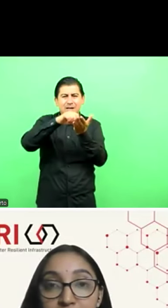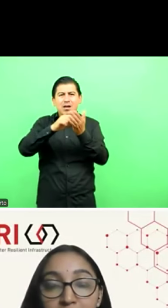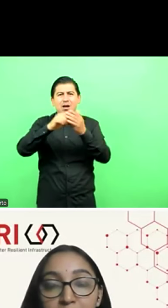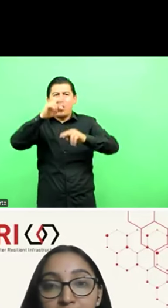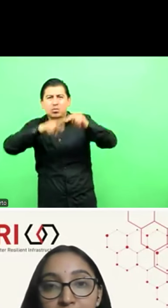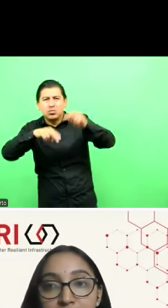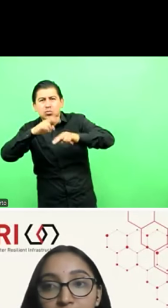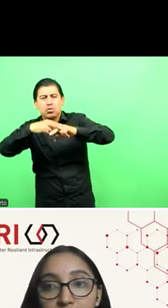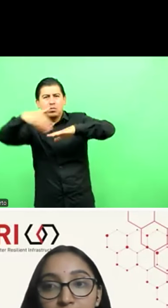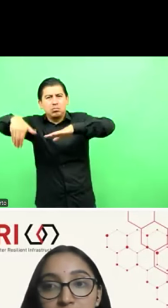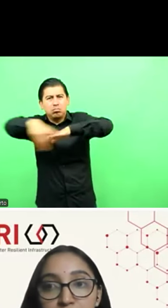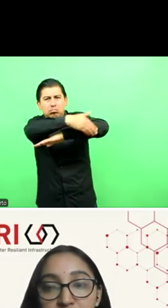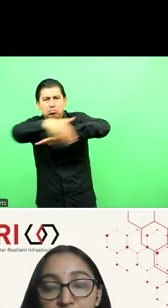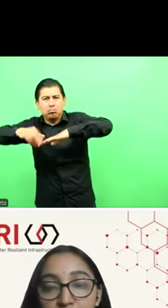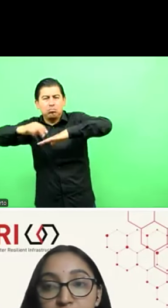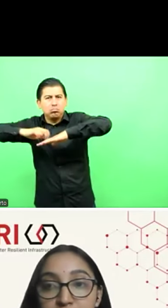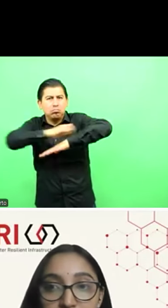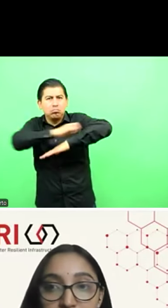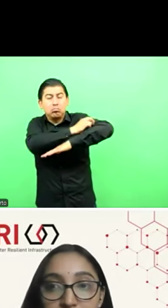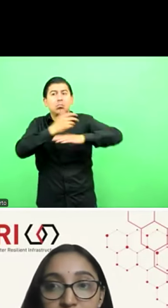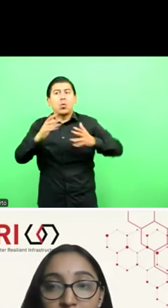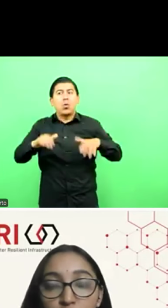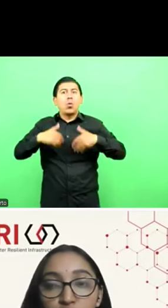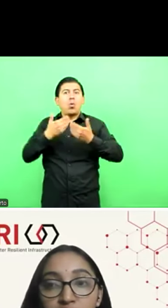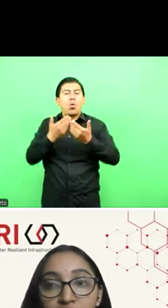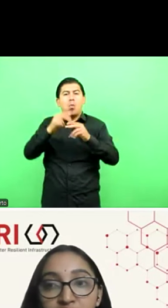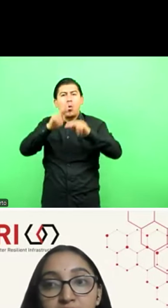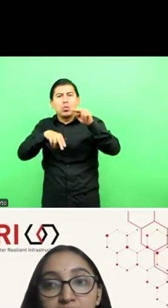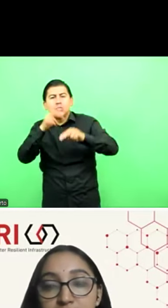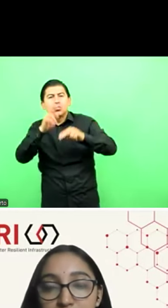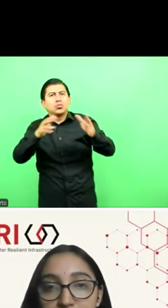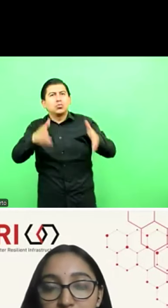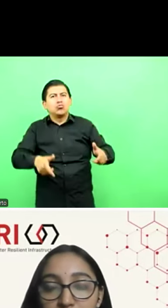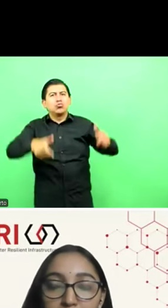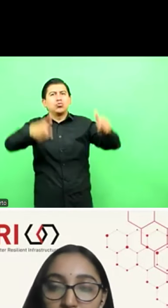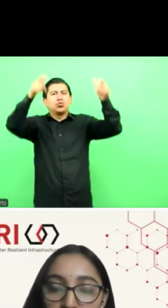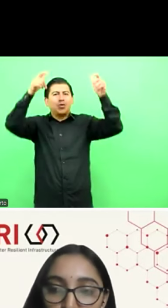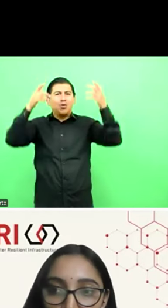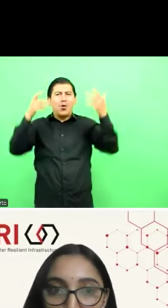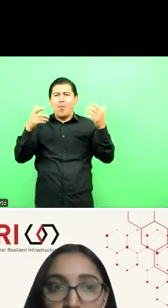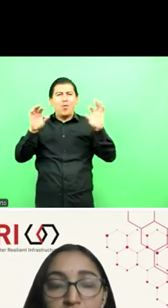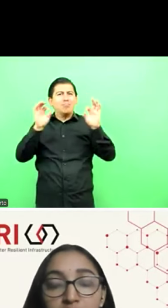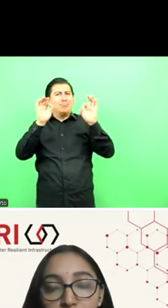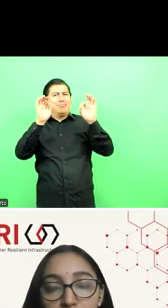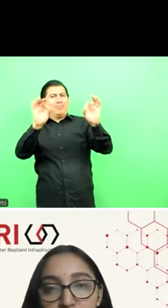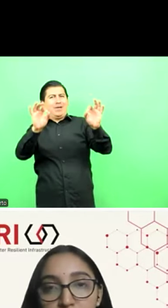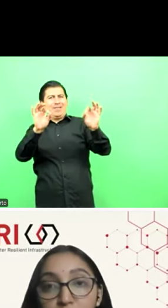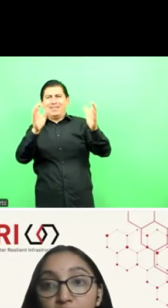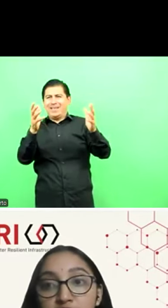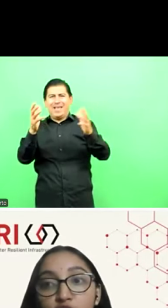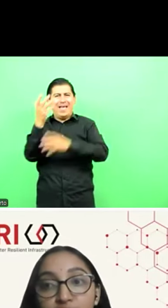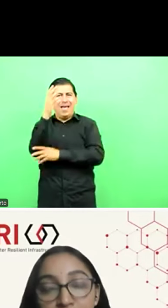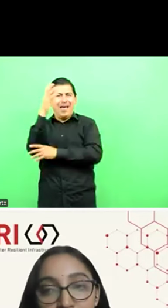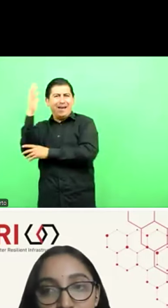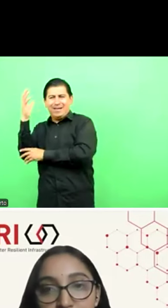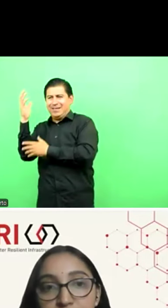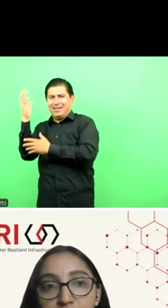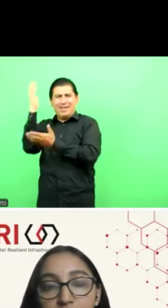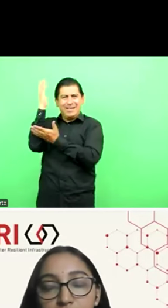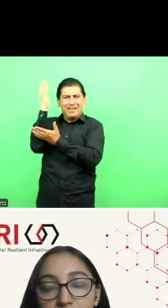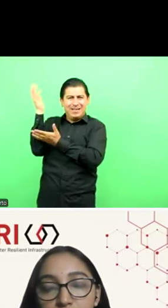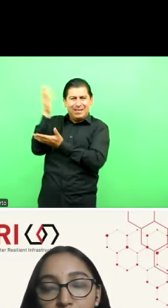various applicants, and especially from 6 regions. About 150 plus cities had applied for the call. The point of interest